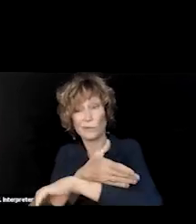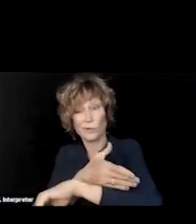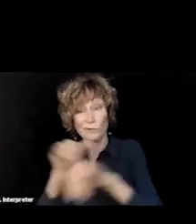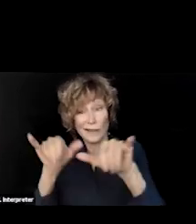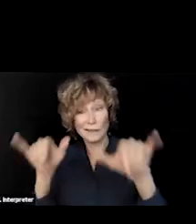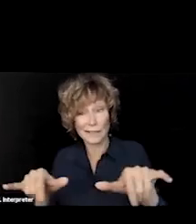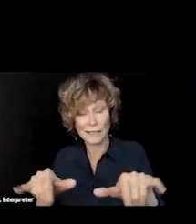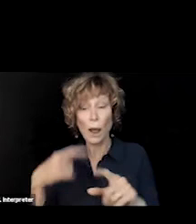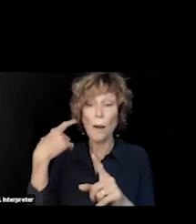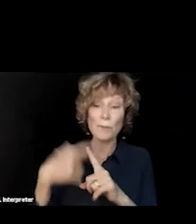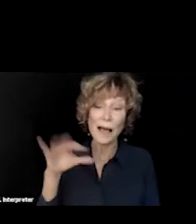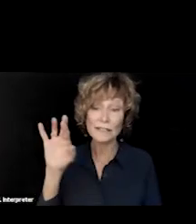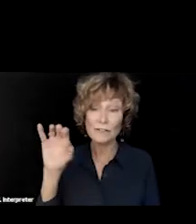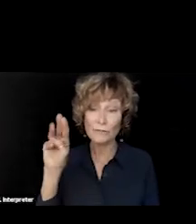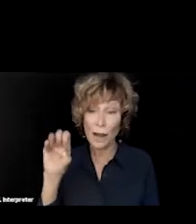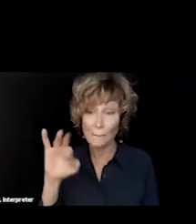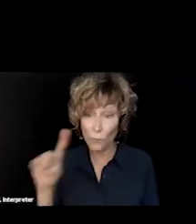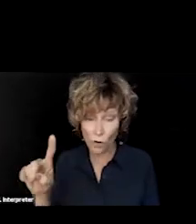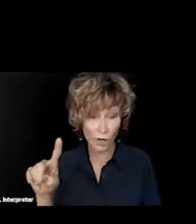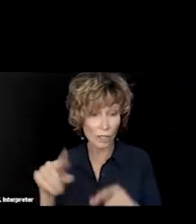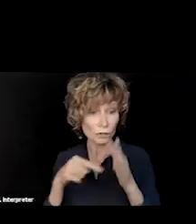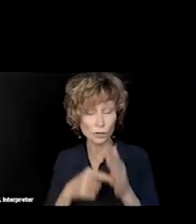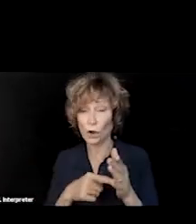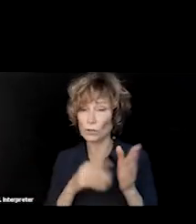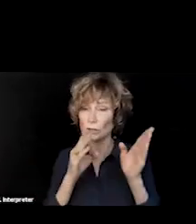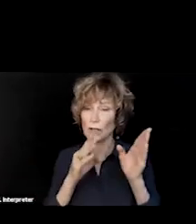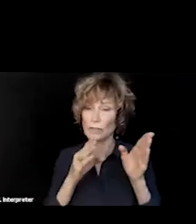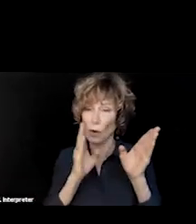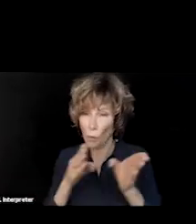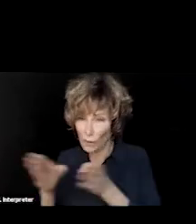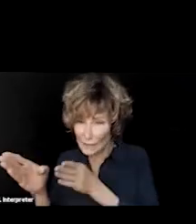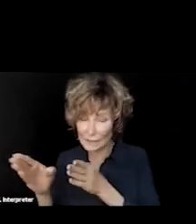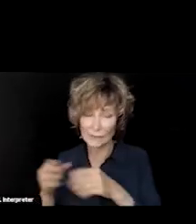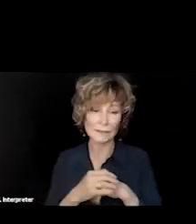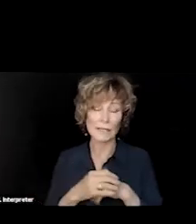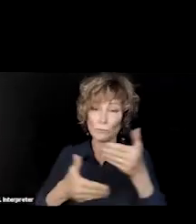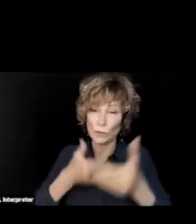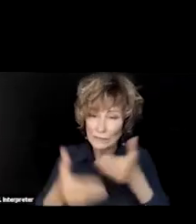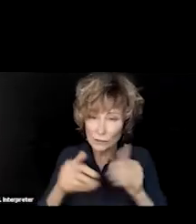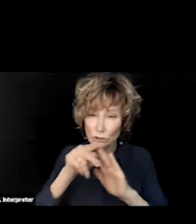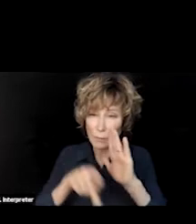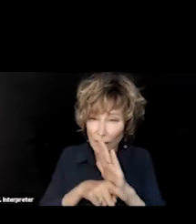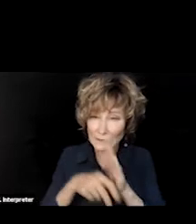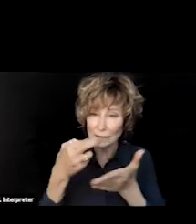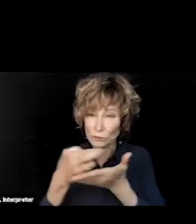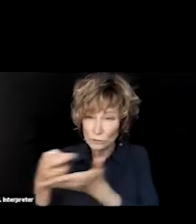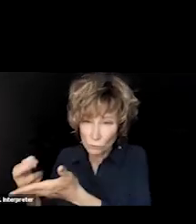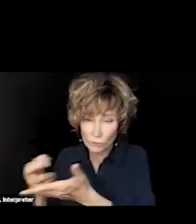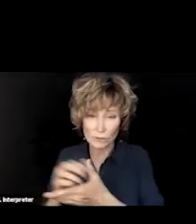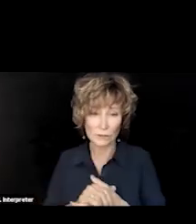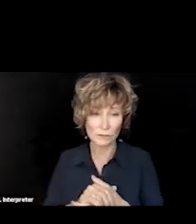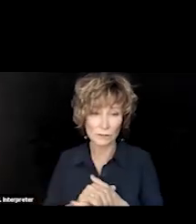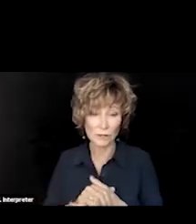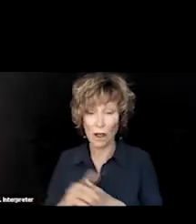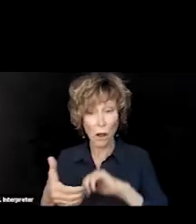then the framework lists the important organizational conditions, the procedures, policies, and resources. Is partnership